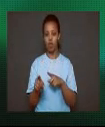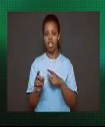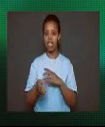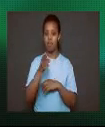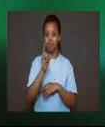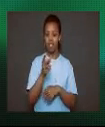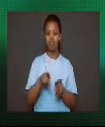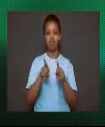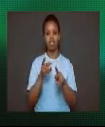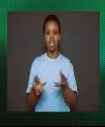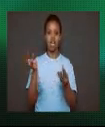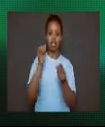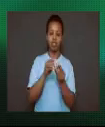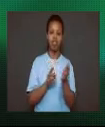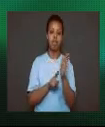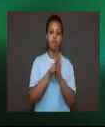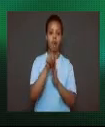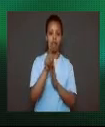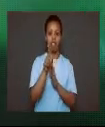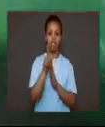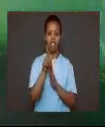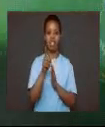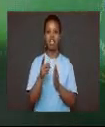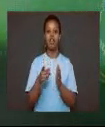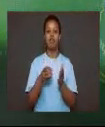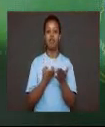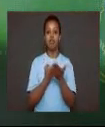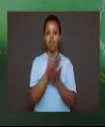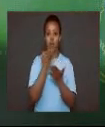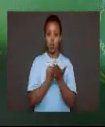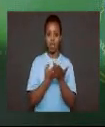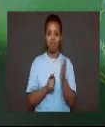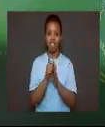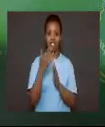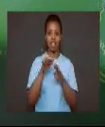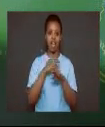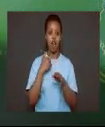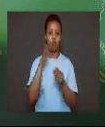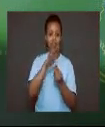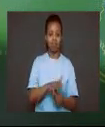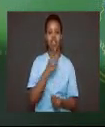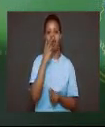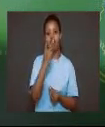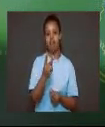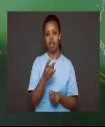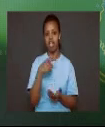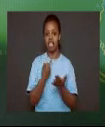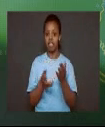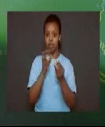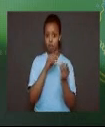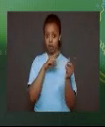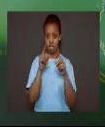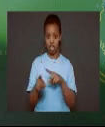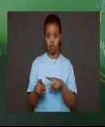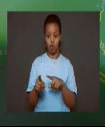rapid population growth on development. We will also describe the concepts